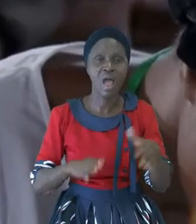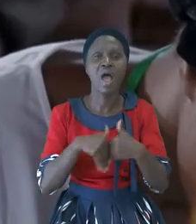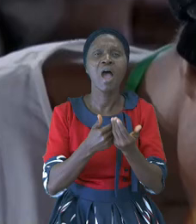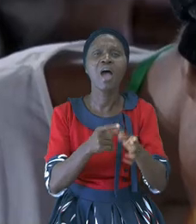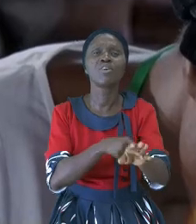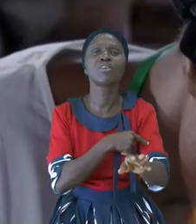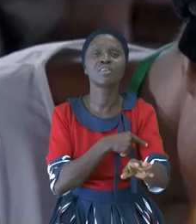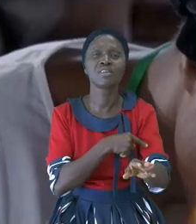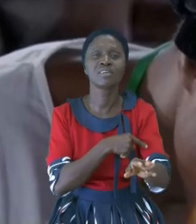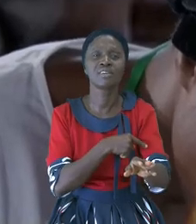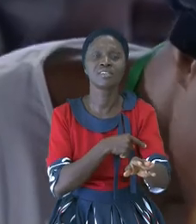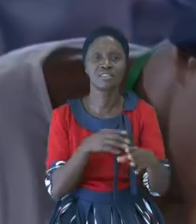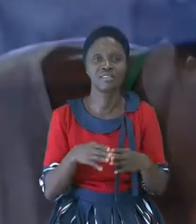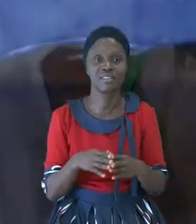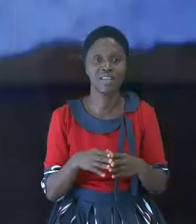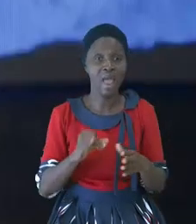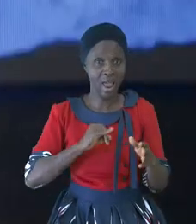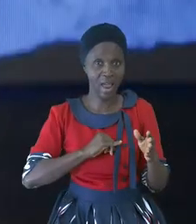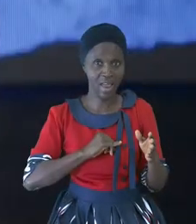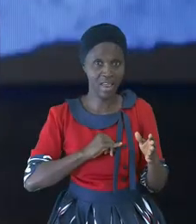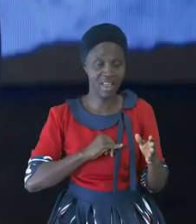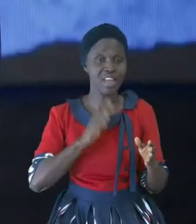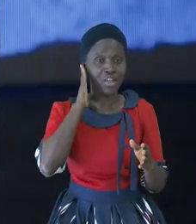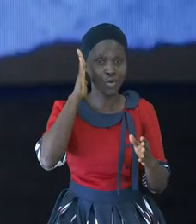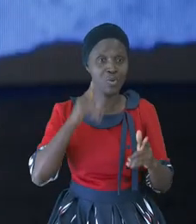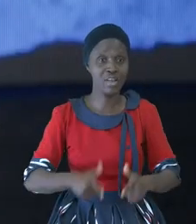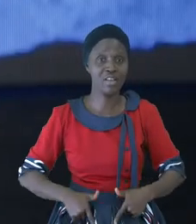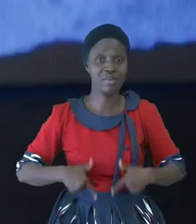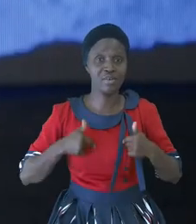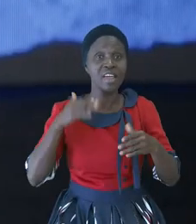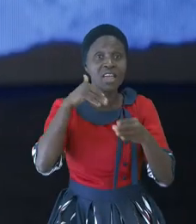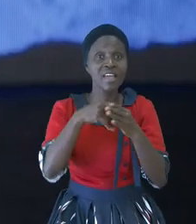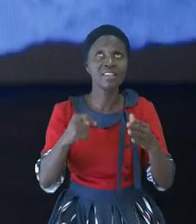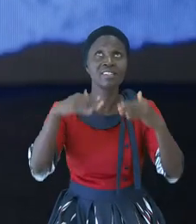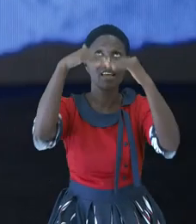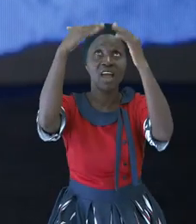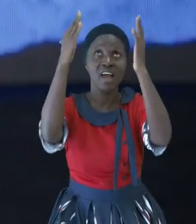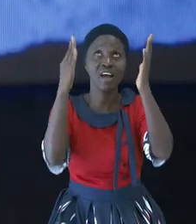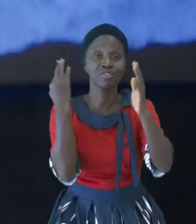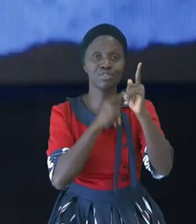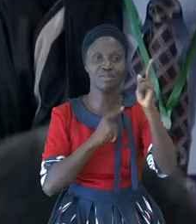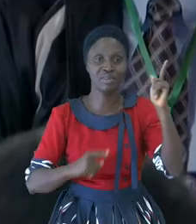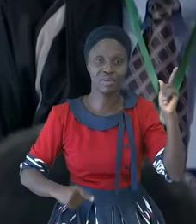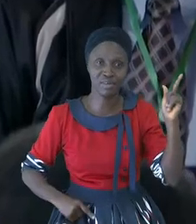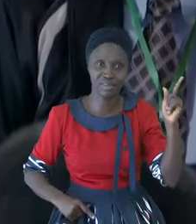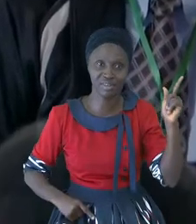I will dwell in the house of the Lord